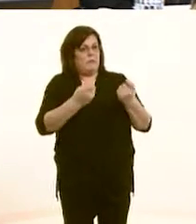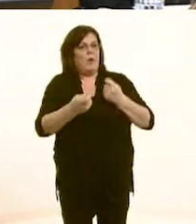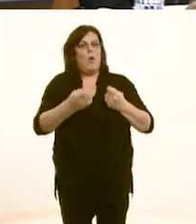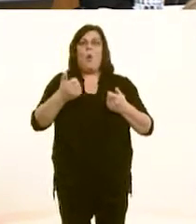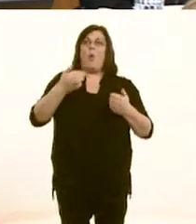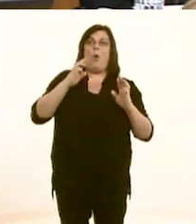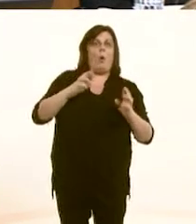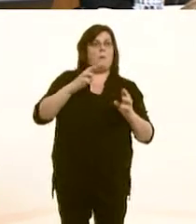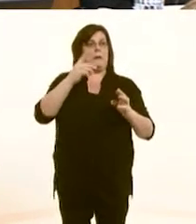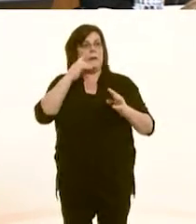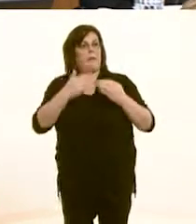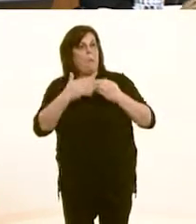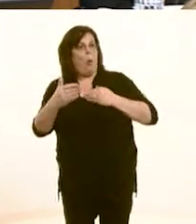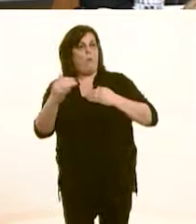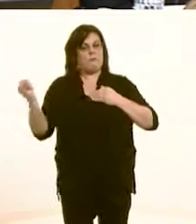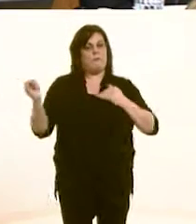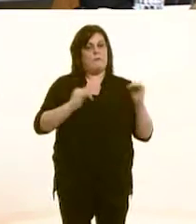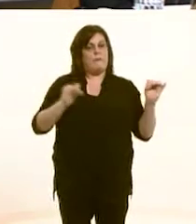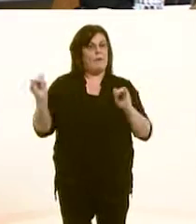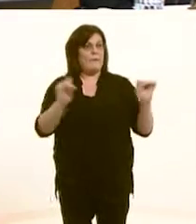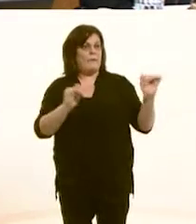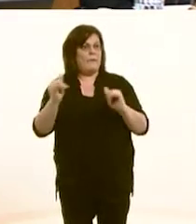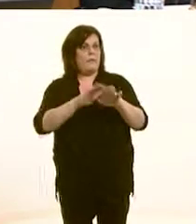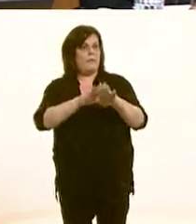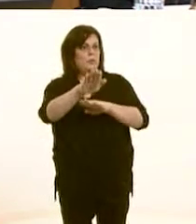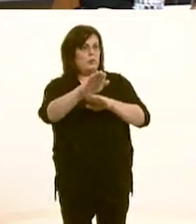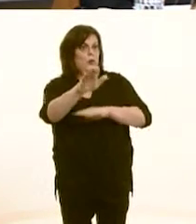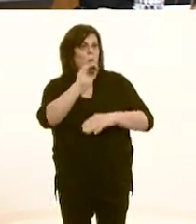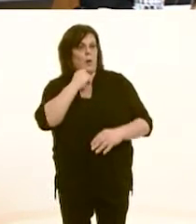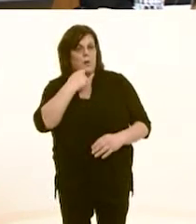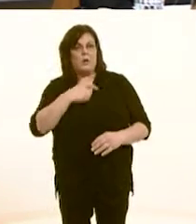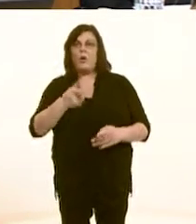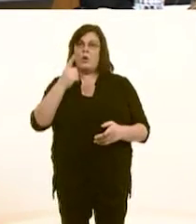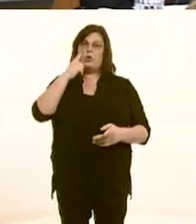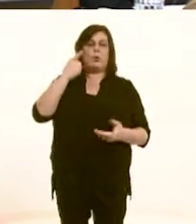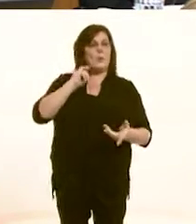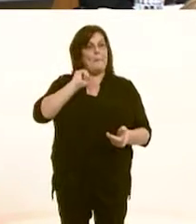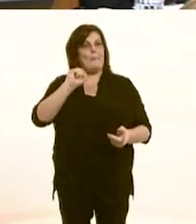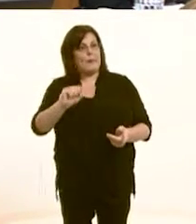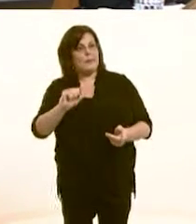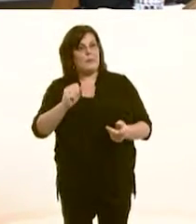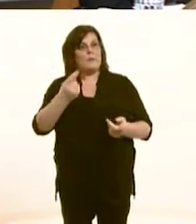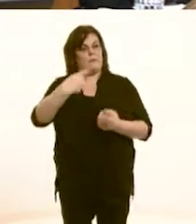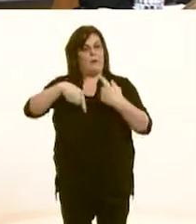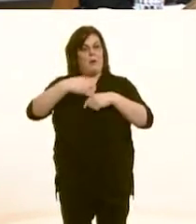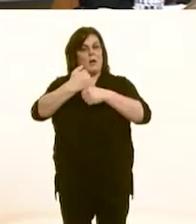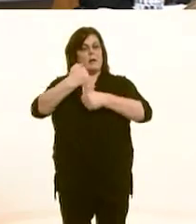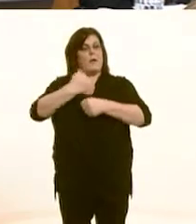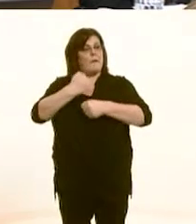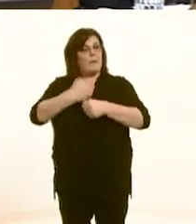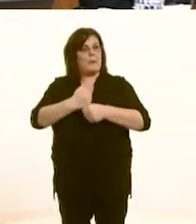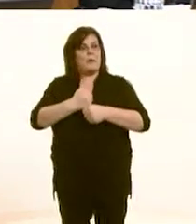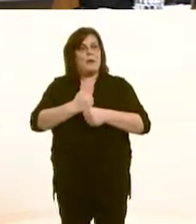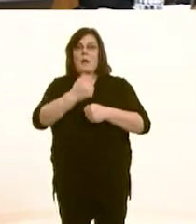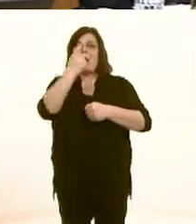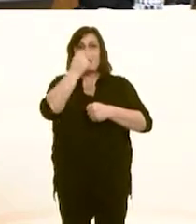coming to the airport in the future, and it shows that with the commitment that is shown by government, it is possible to turn